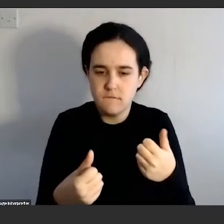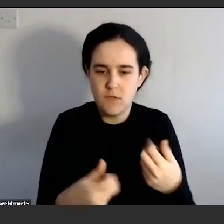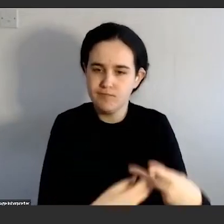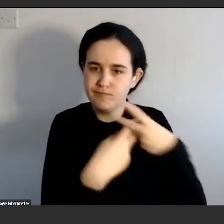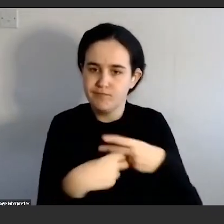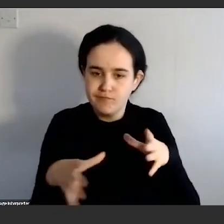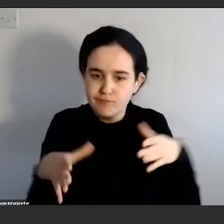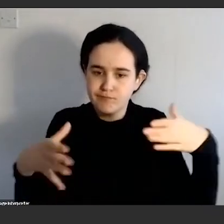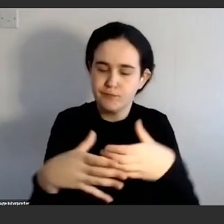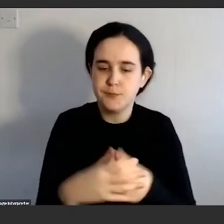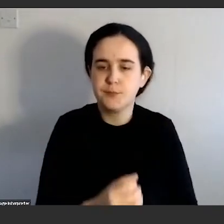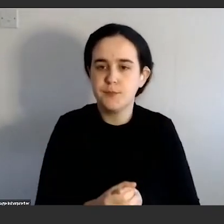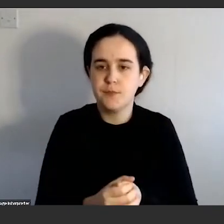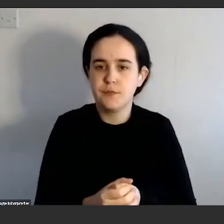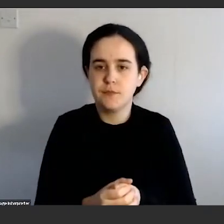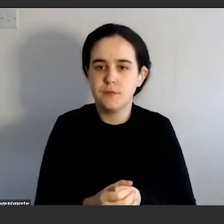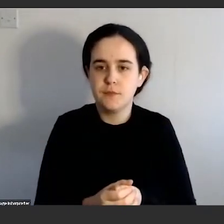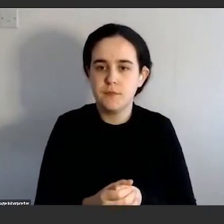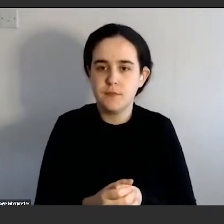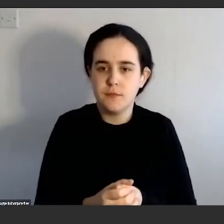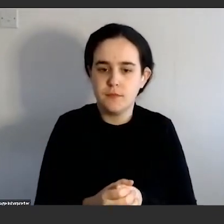Thank you so much. Thank you.